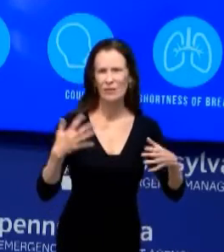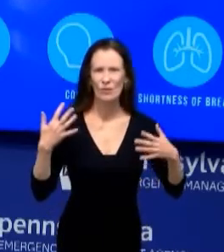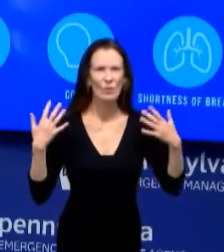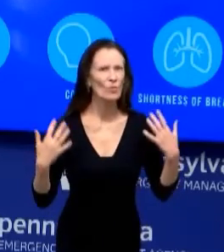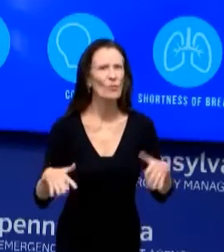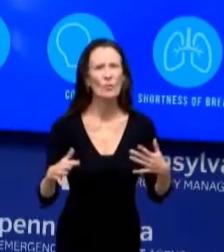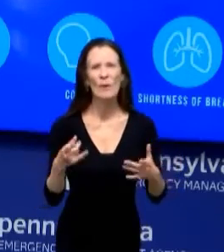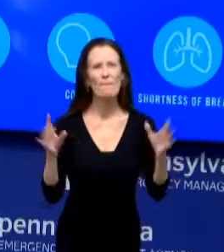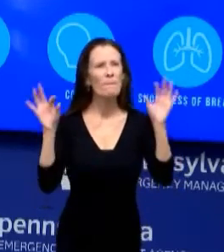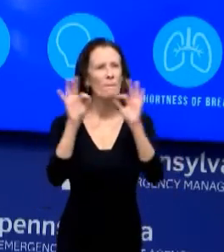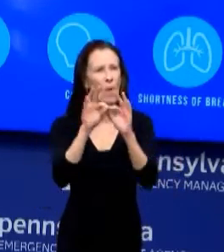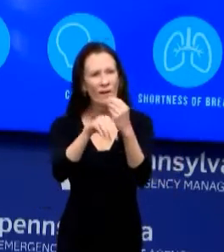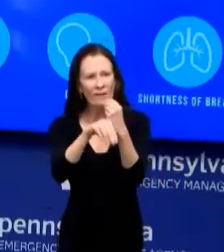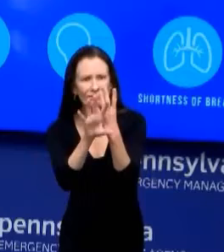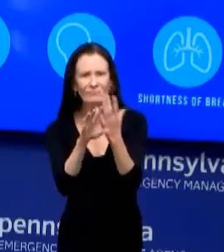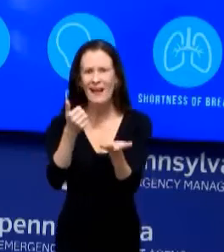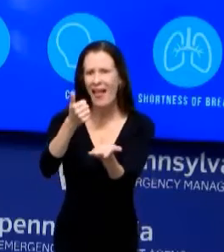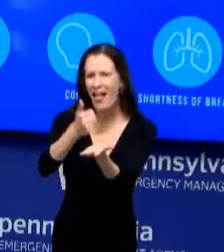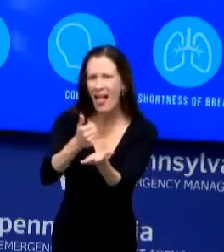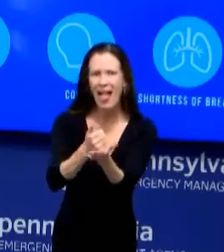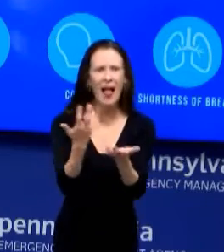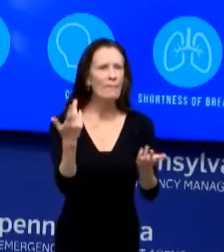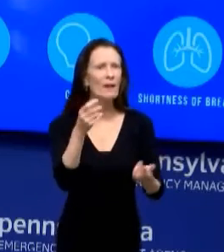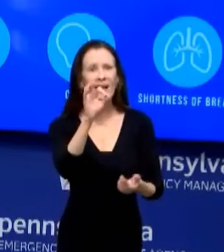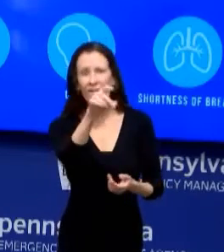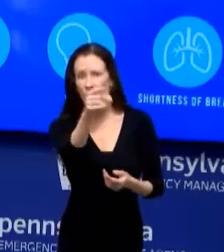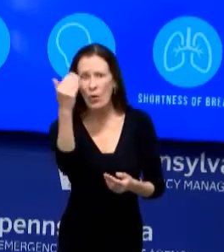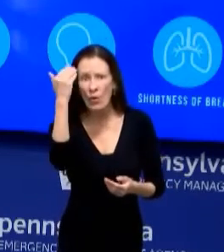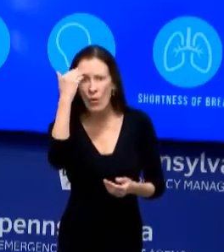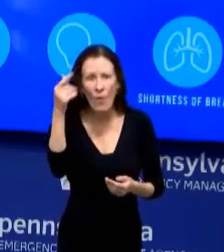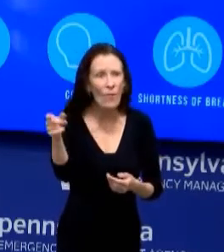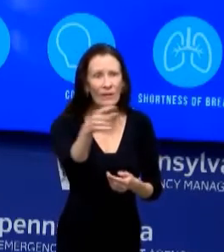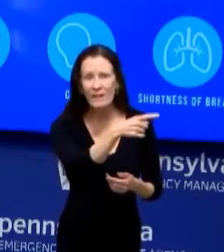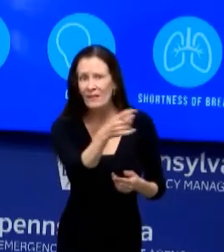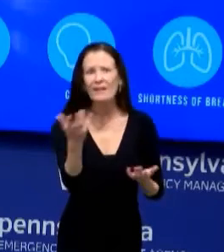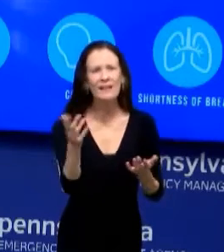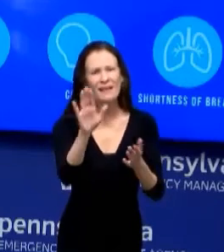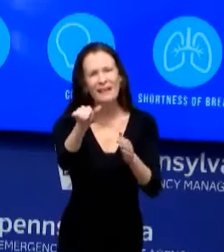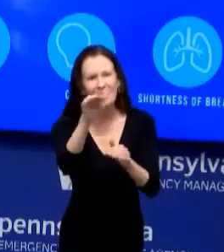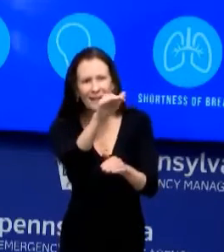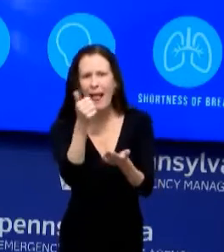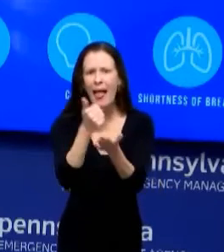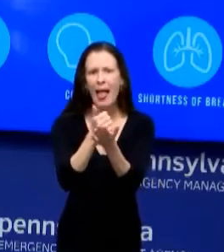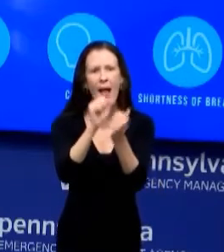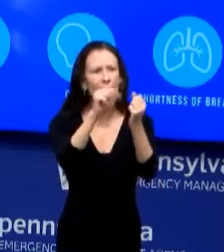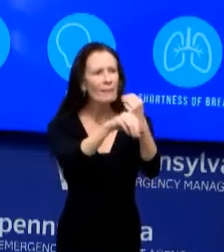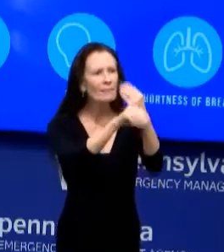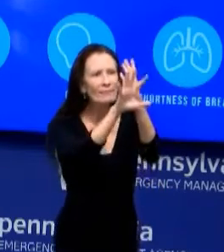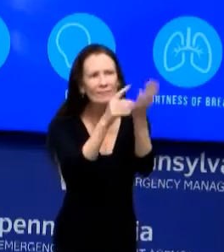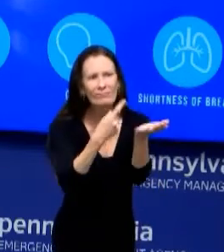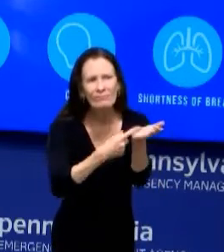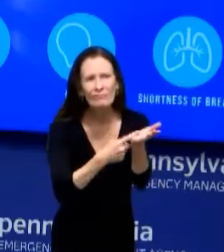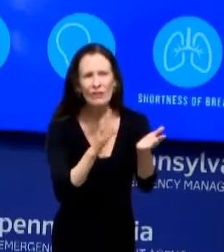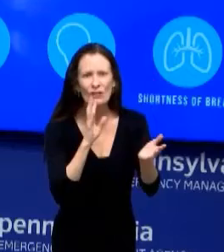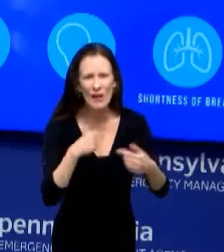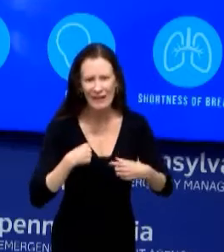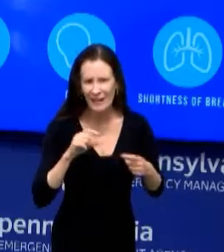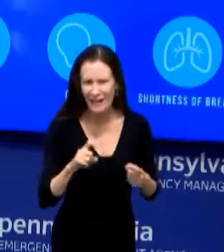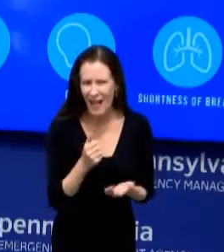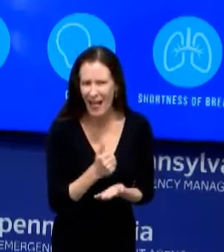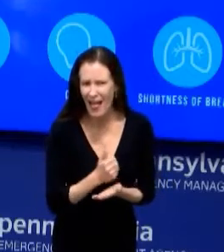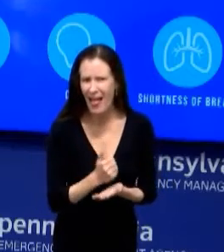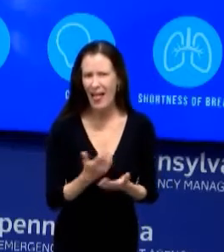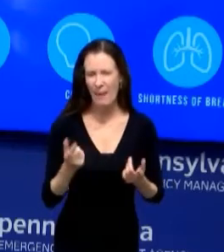recovery first. Many support meetings, such as AA or NA, are continuing to meet